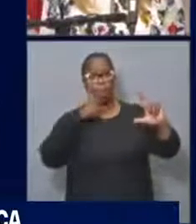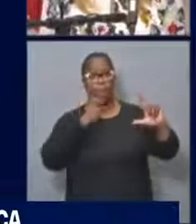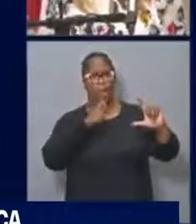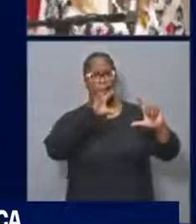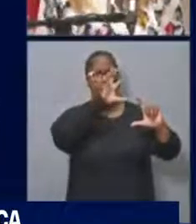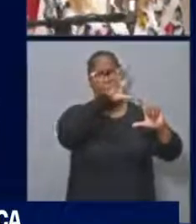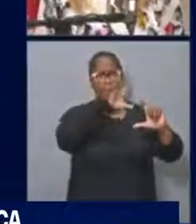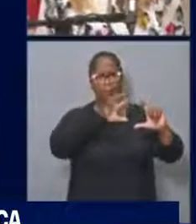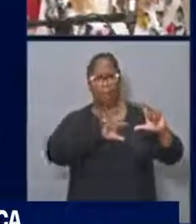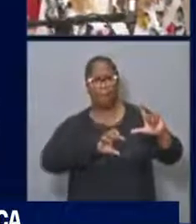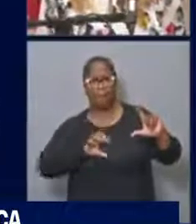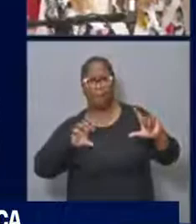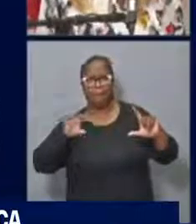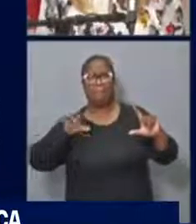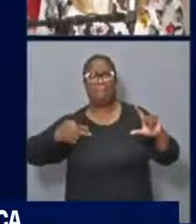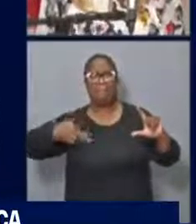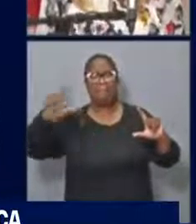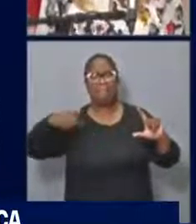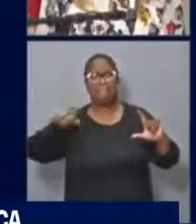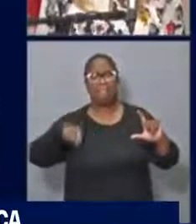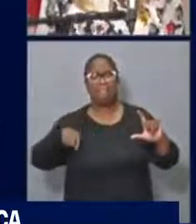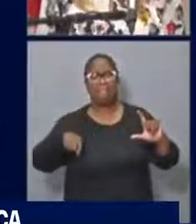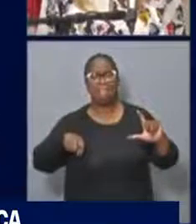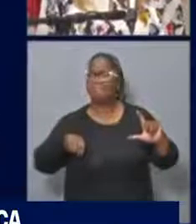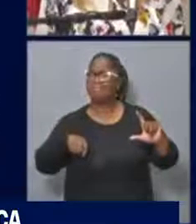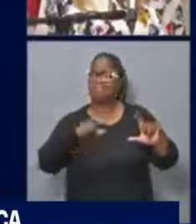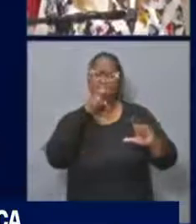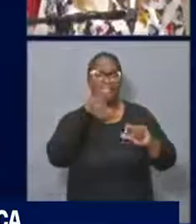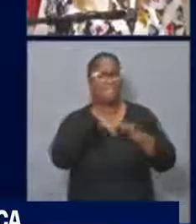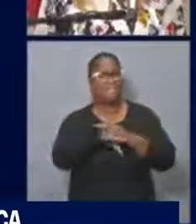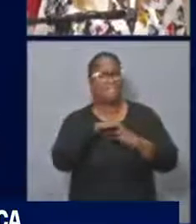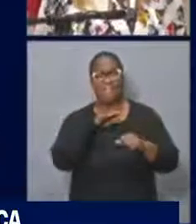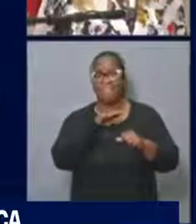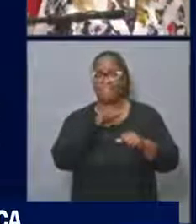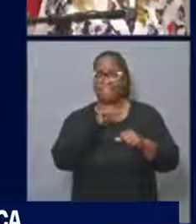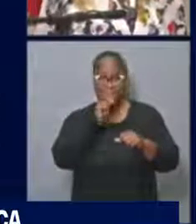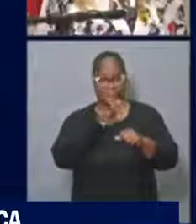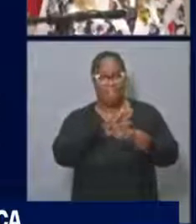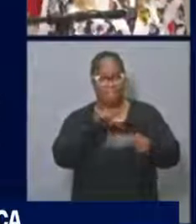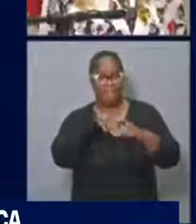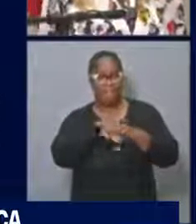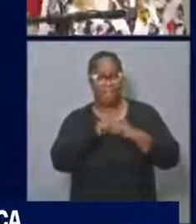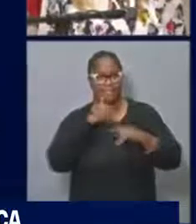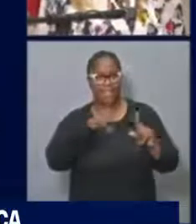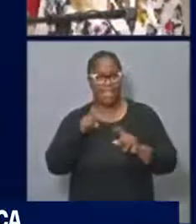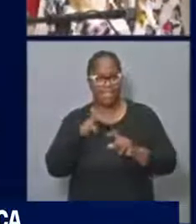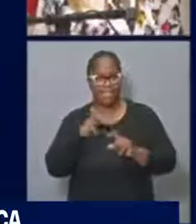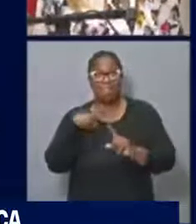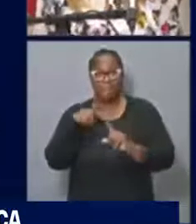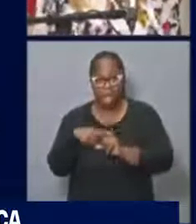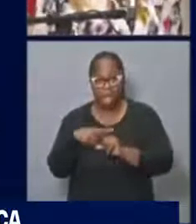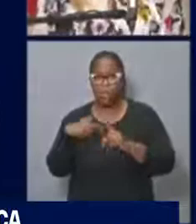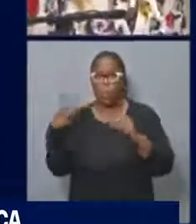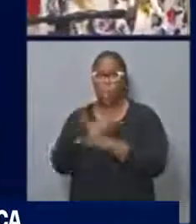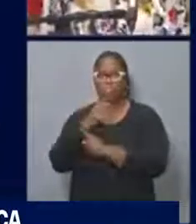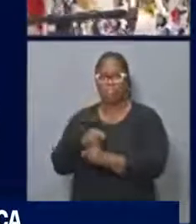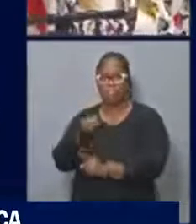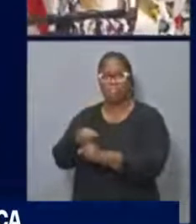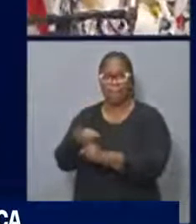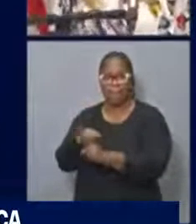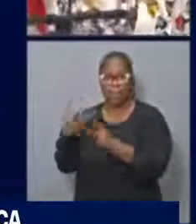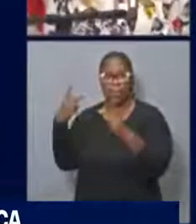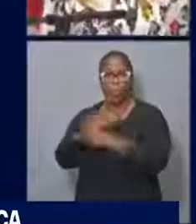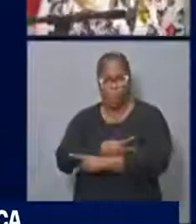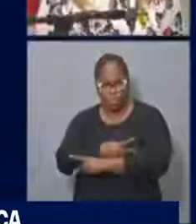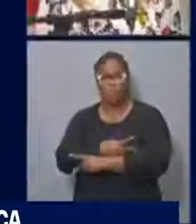greatest need. They do not have sufficient access to testing and have been disproportionately affected by COVID-19. So with